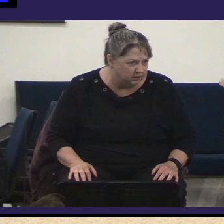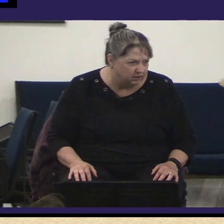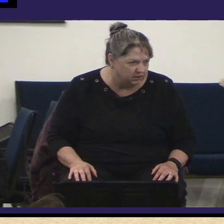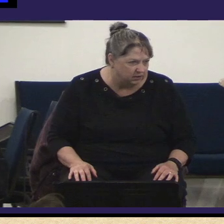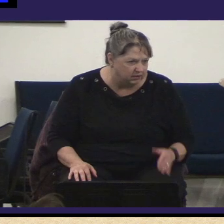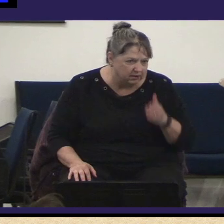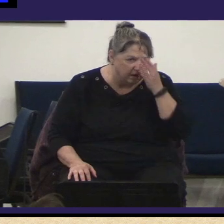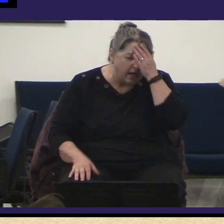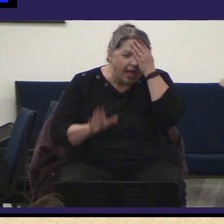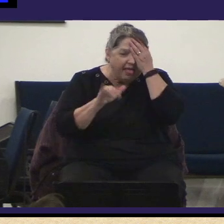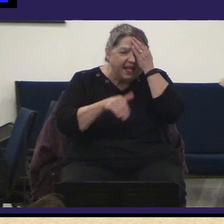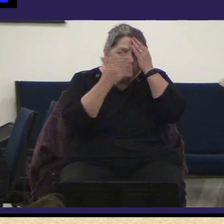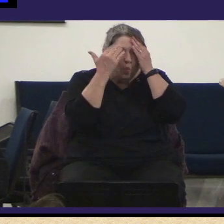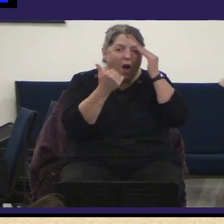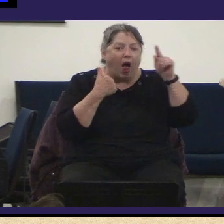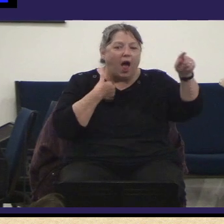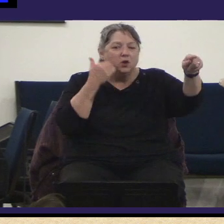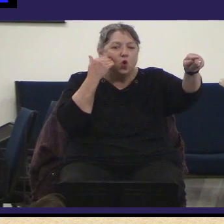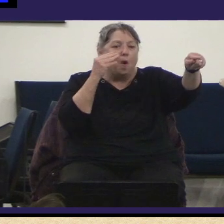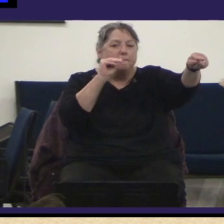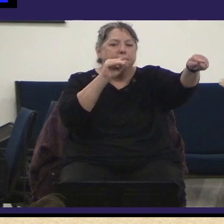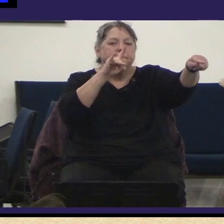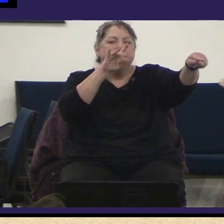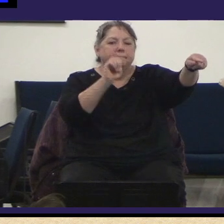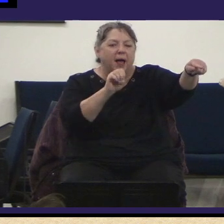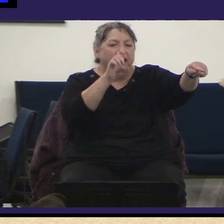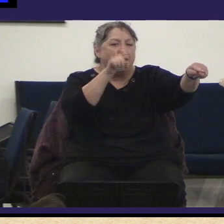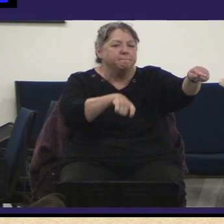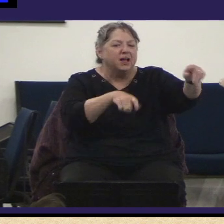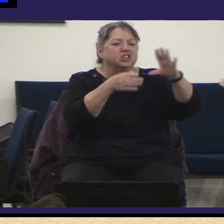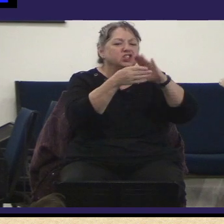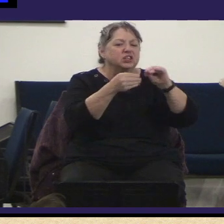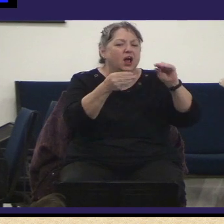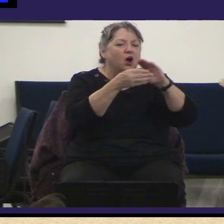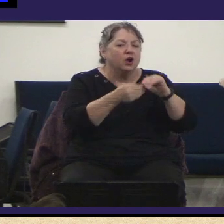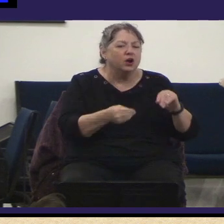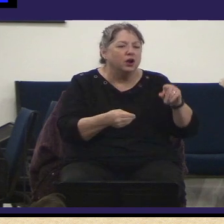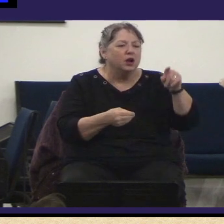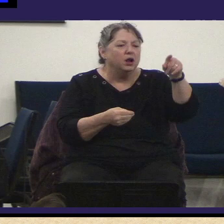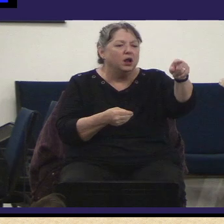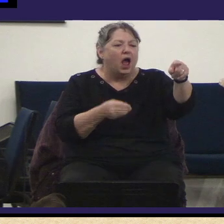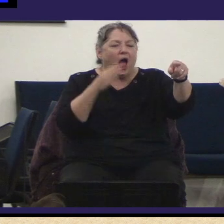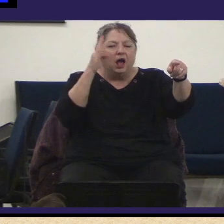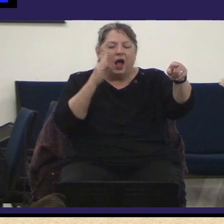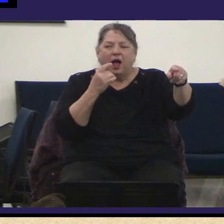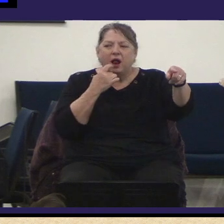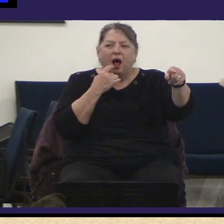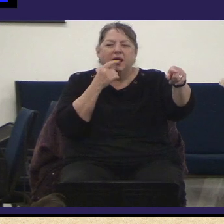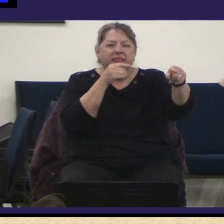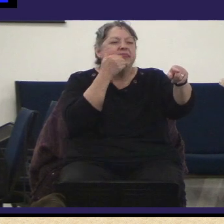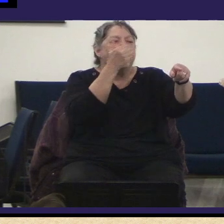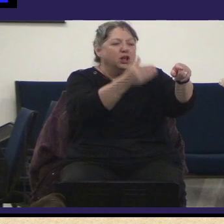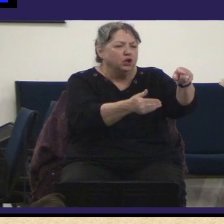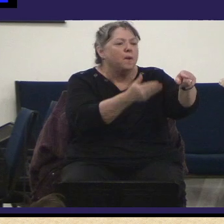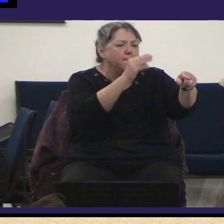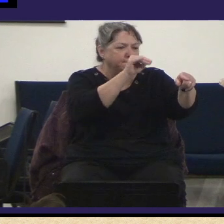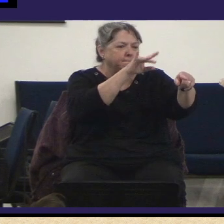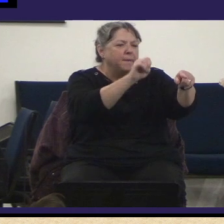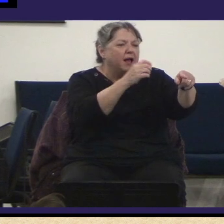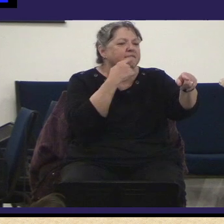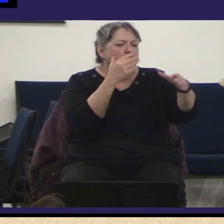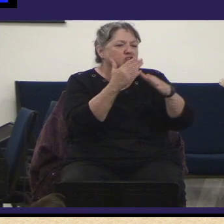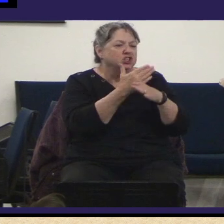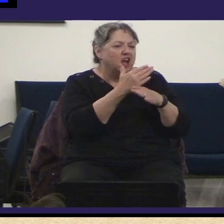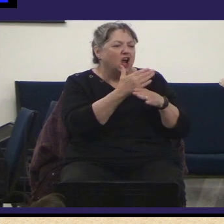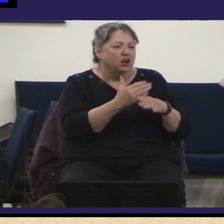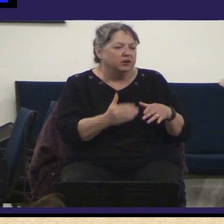That's why I knew he needed to be up here. He's talking, and the moment he said it, God said he's going to share that Sunday morning. Thank you, Mike, for your sensitivity